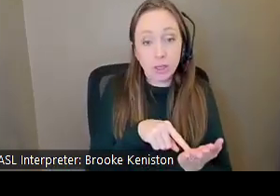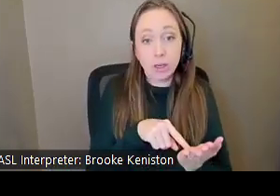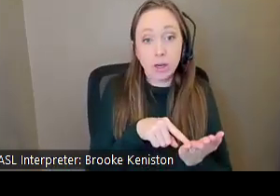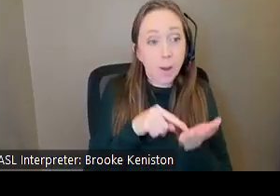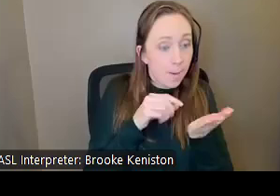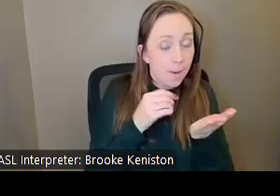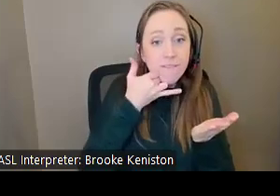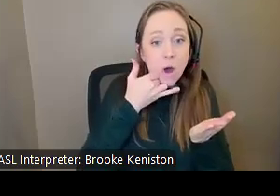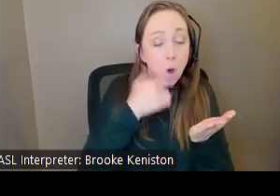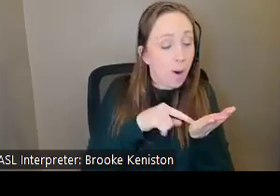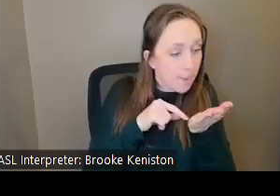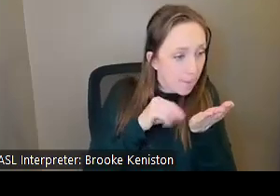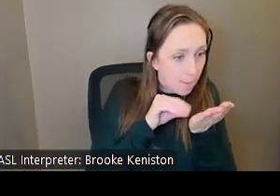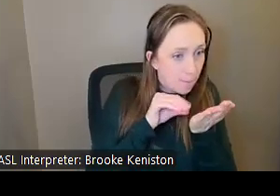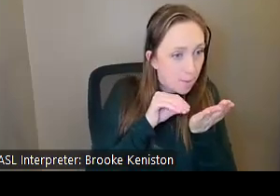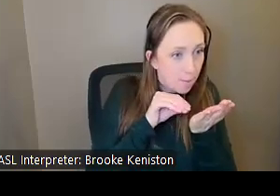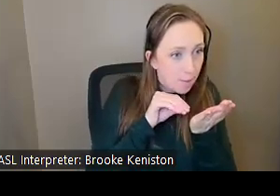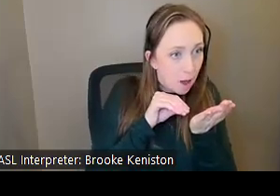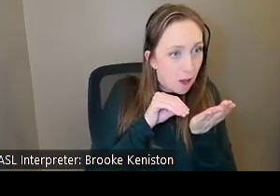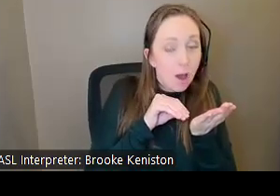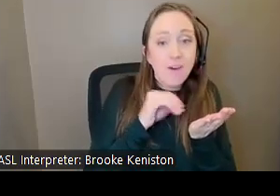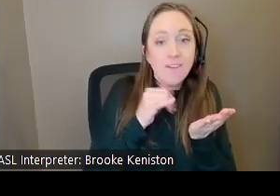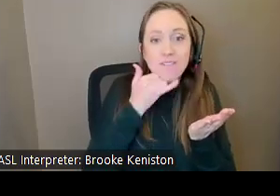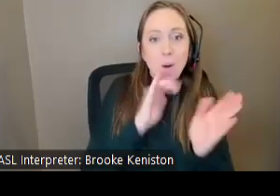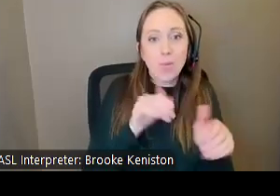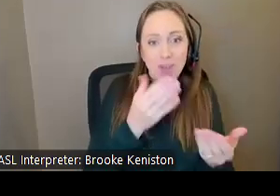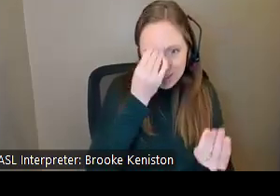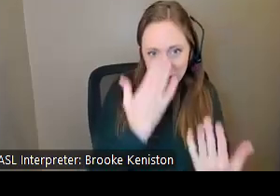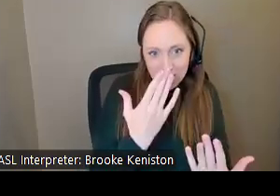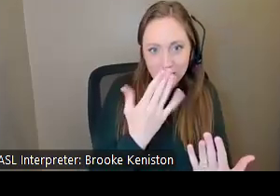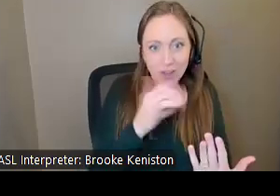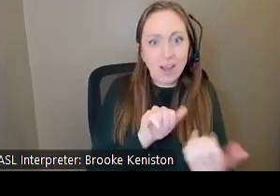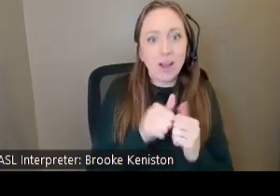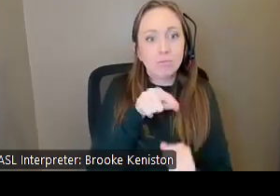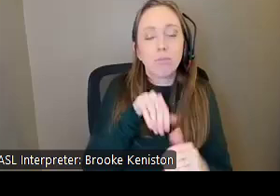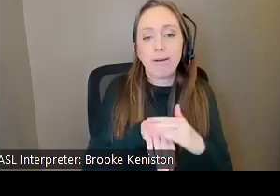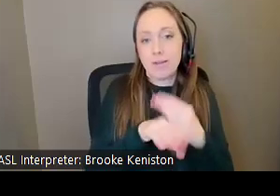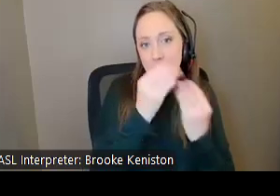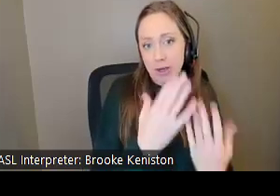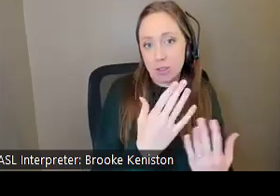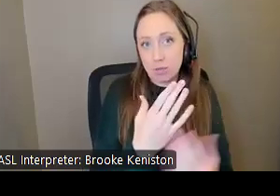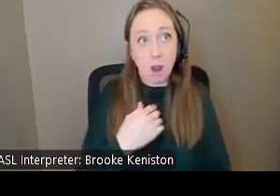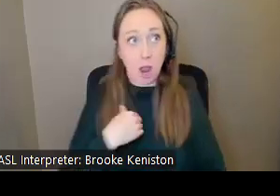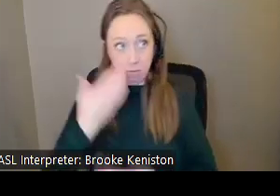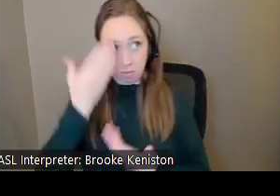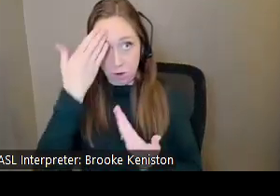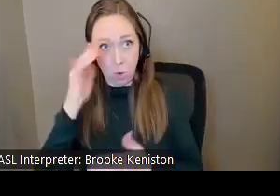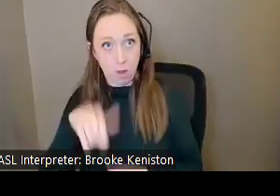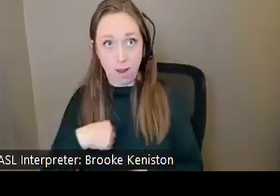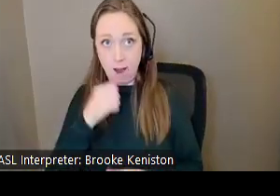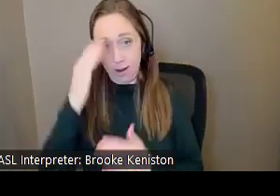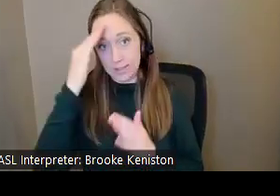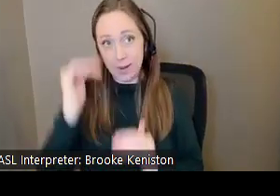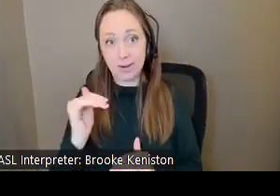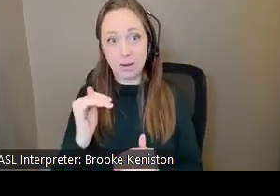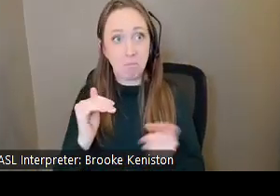seeking care, she must know how to read. And rethink youth and young adult access points and seek systems support to